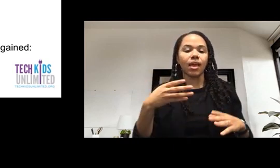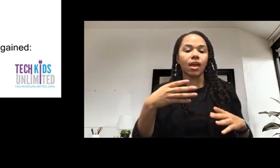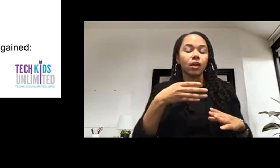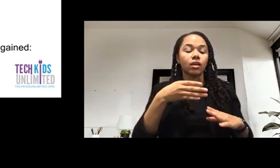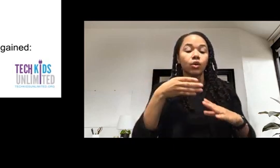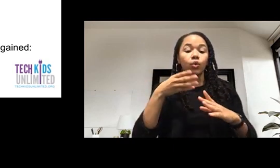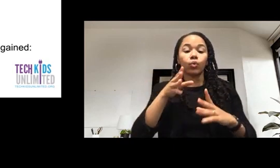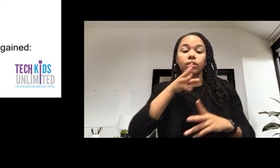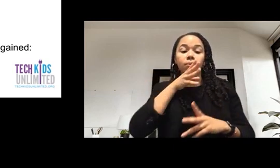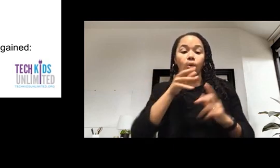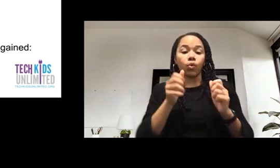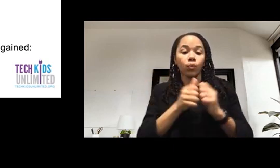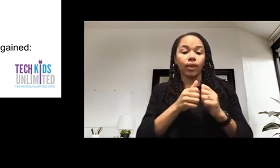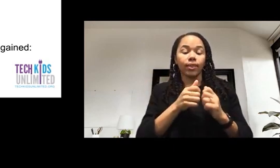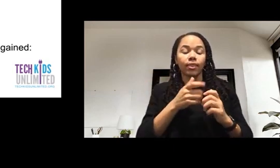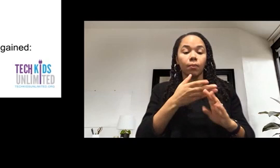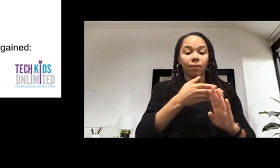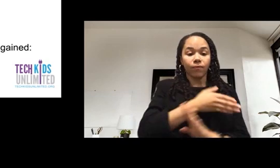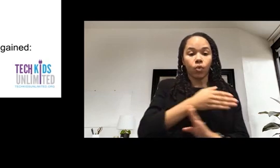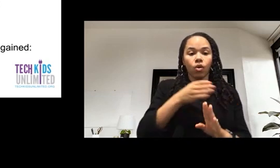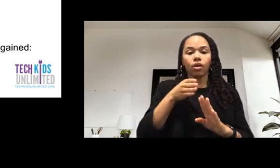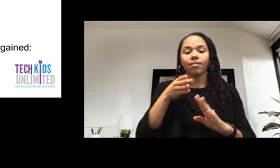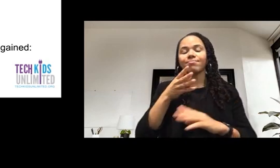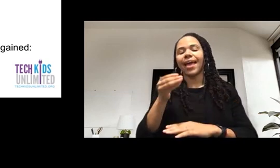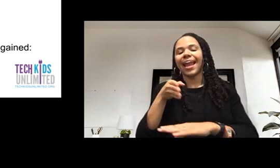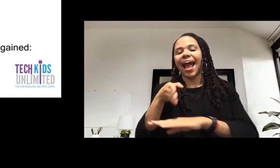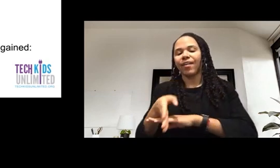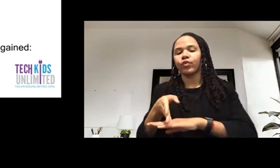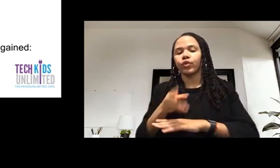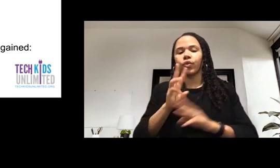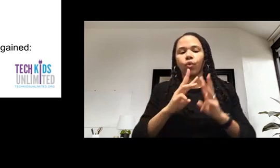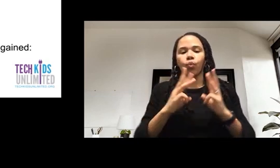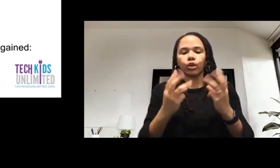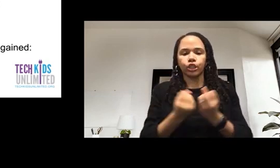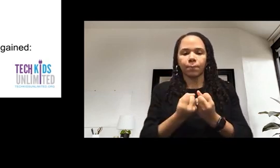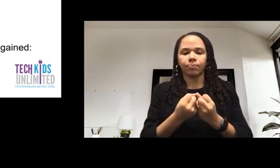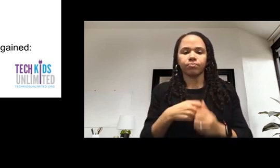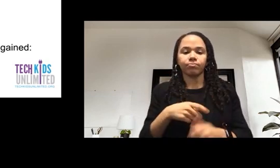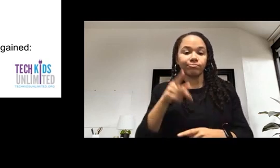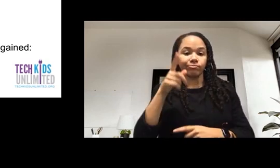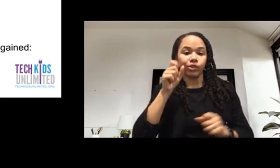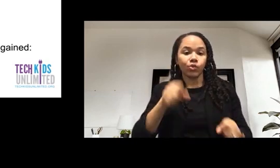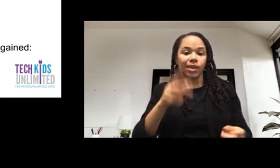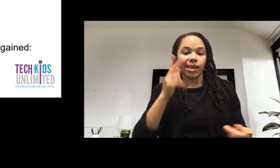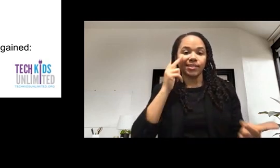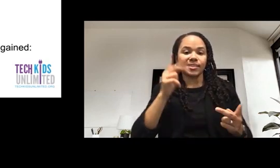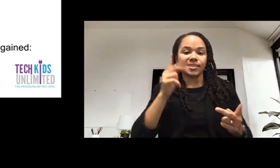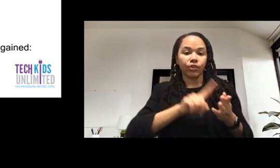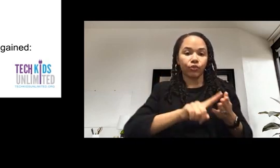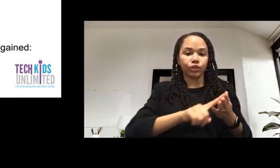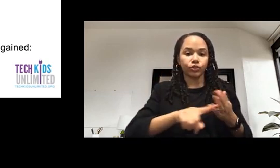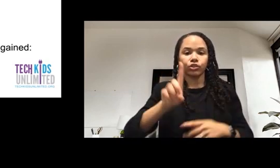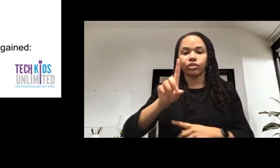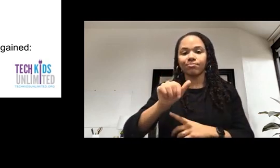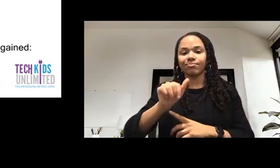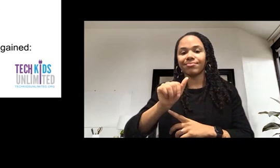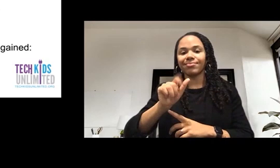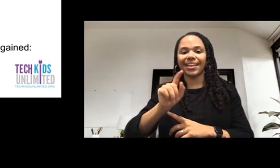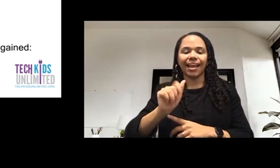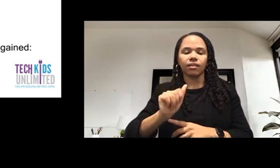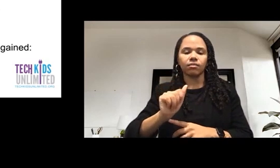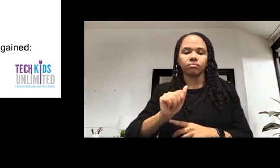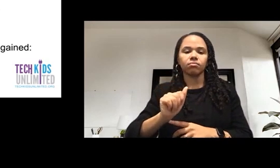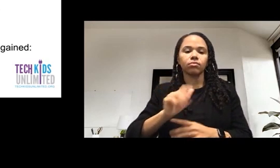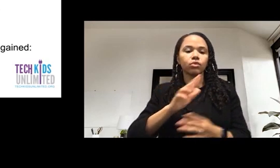1 week over the summers. And while you can see the research, the data is that students wanted to learn tech skills at TKU,